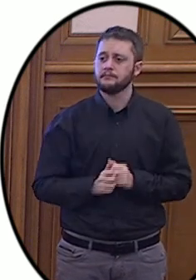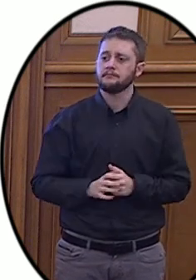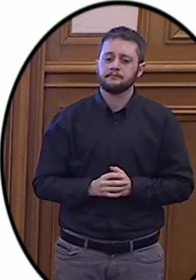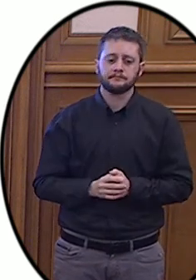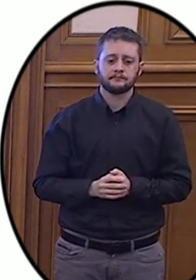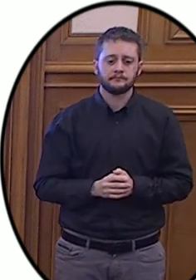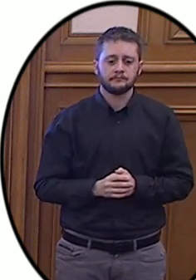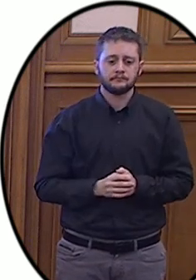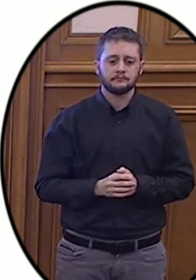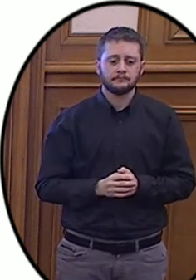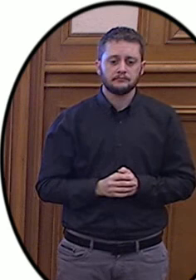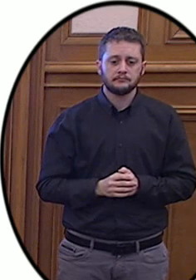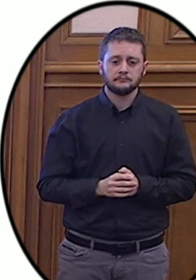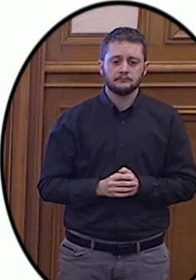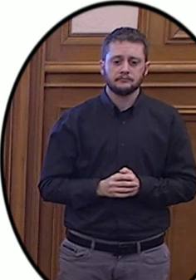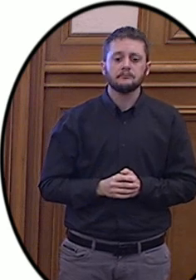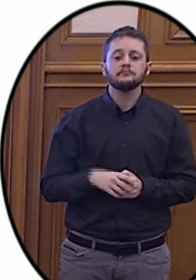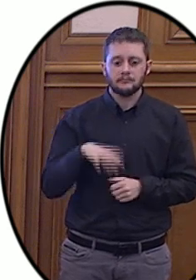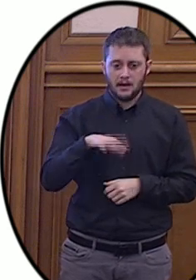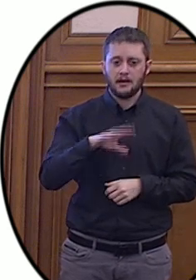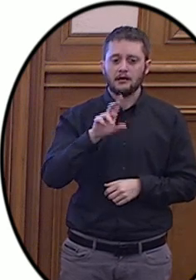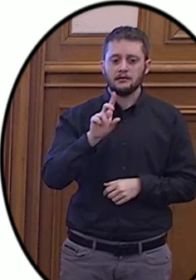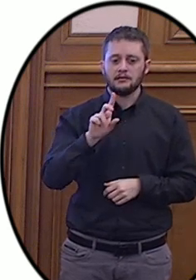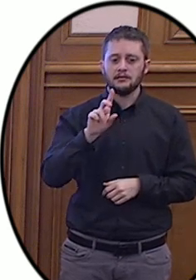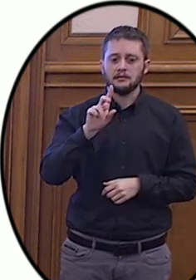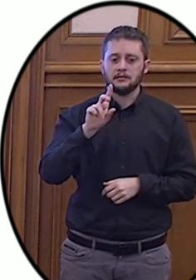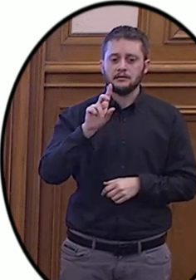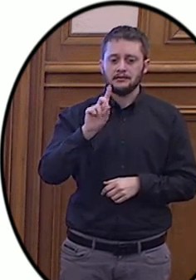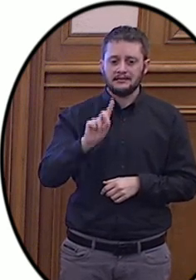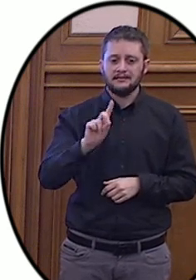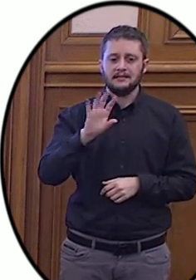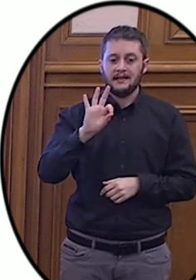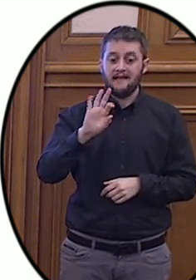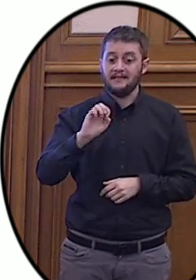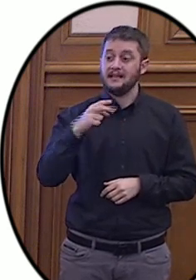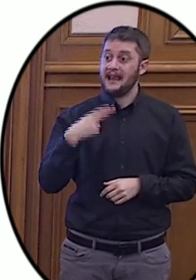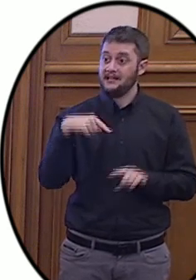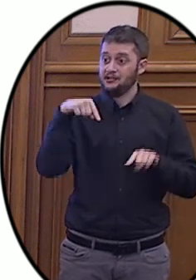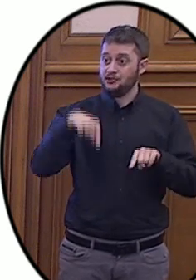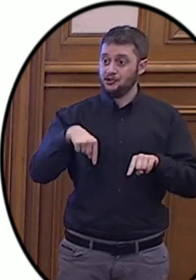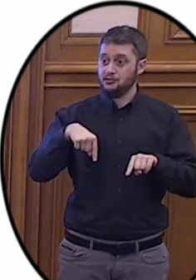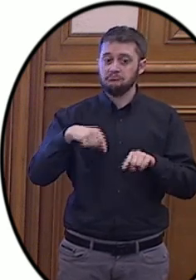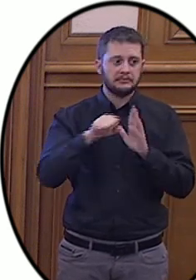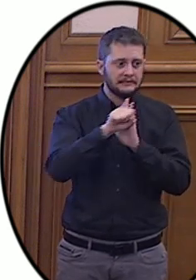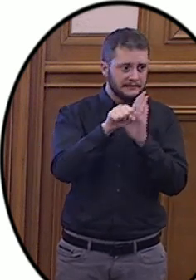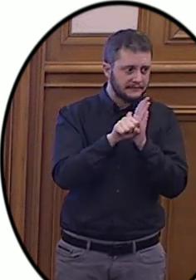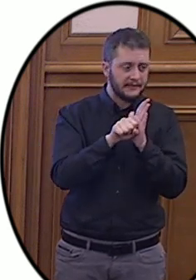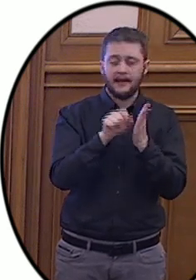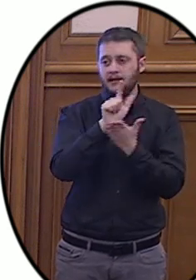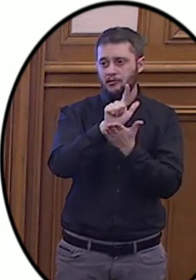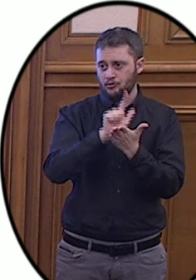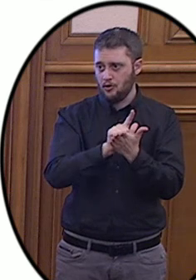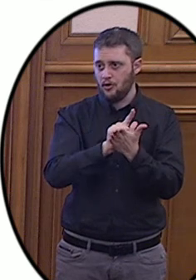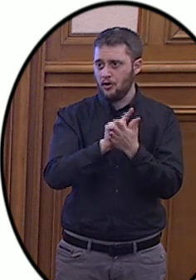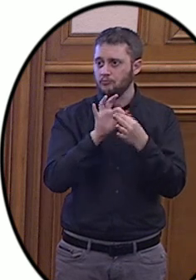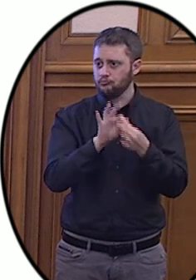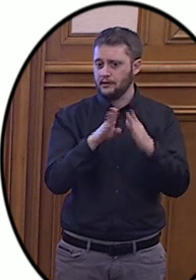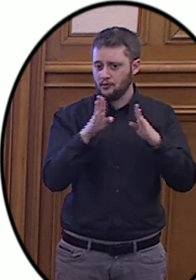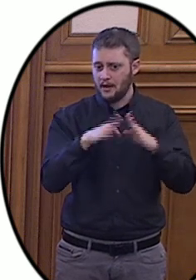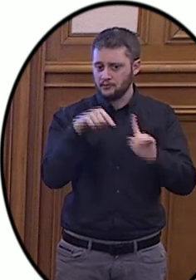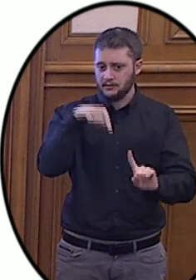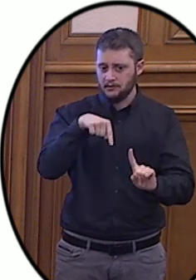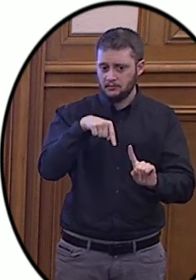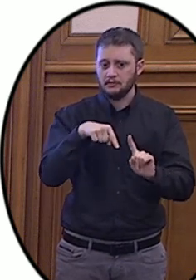And the information for DFEH for anyone interested in state law and how they